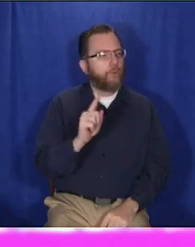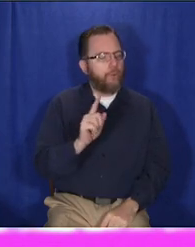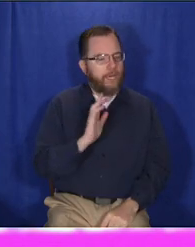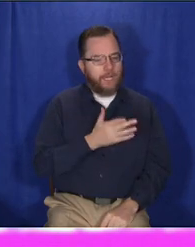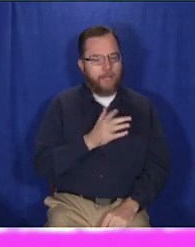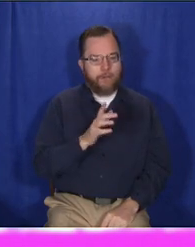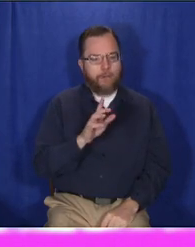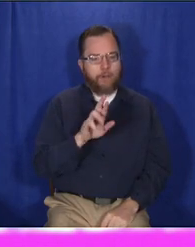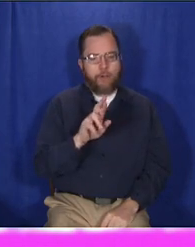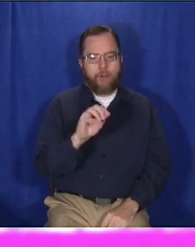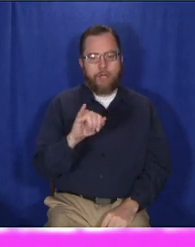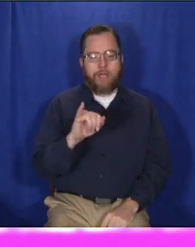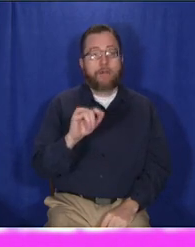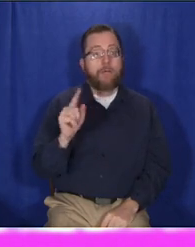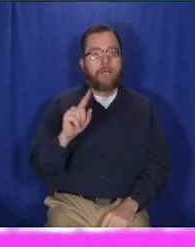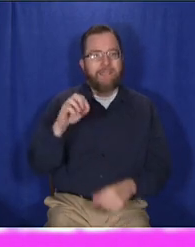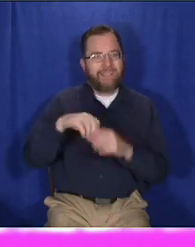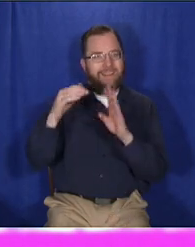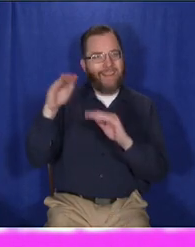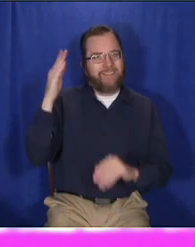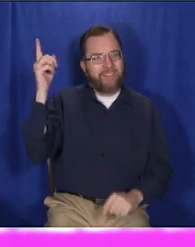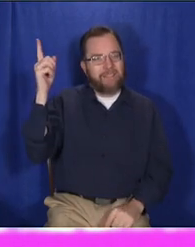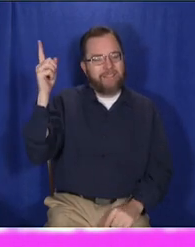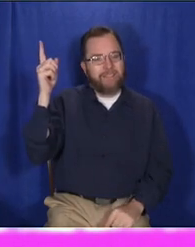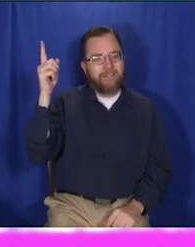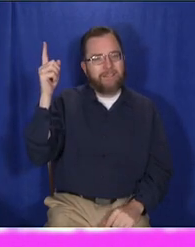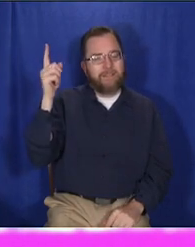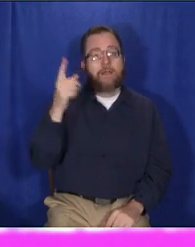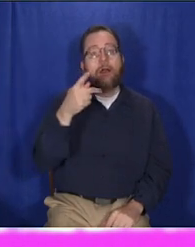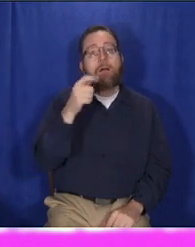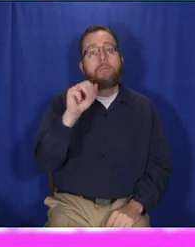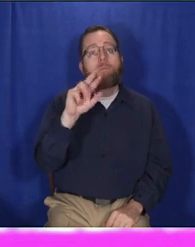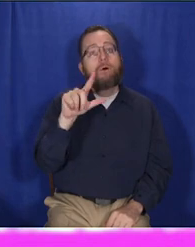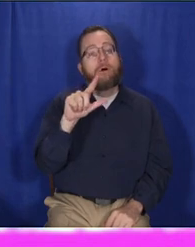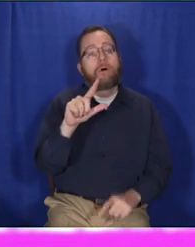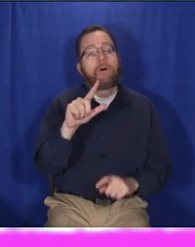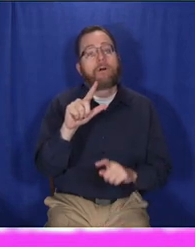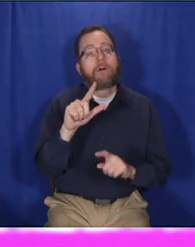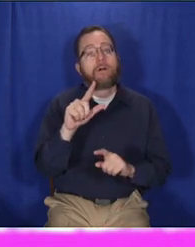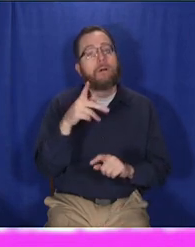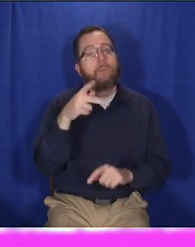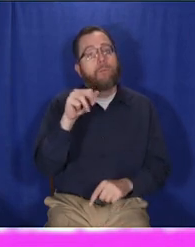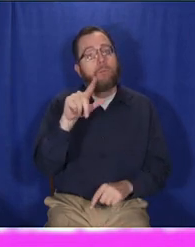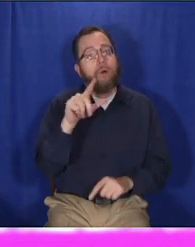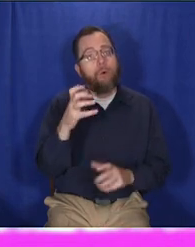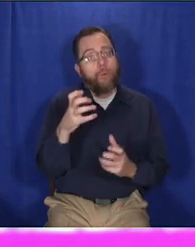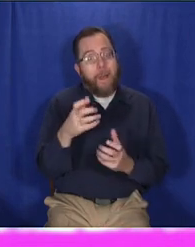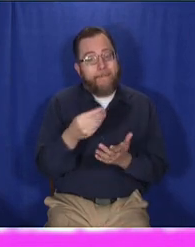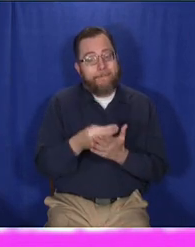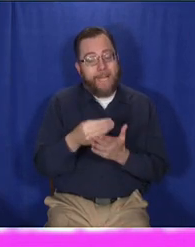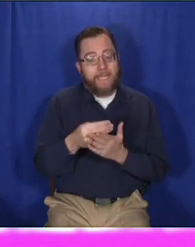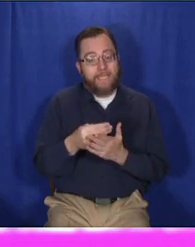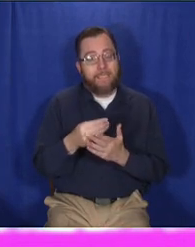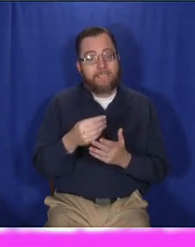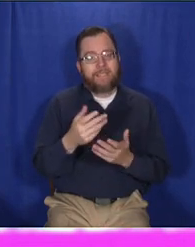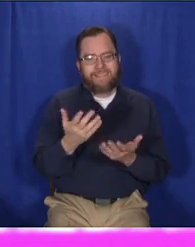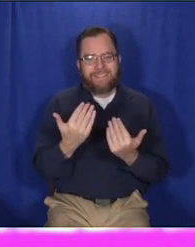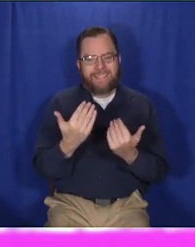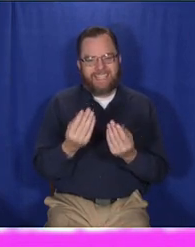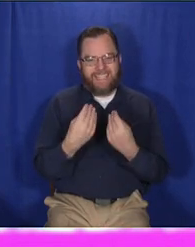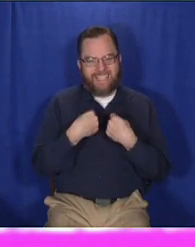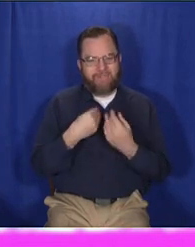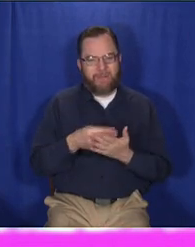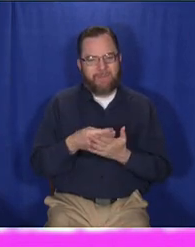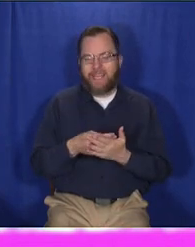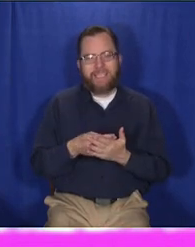the difference. Paul isn't asking for money for himself. In fact, in this whole